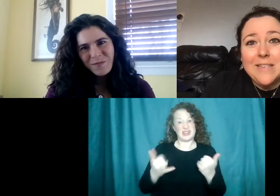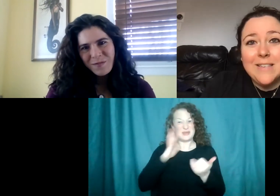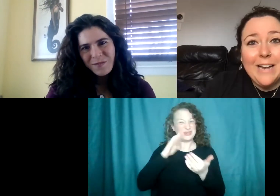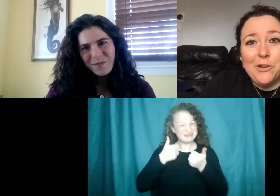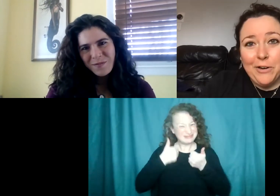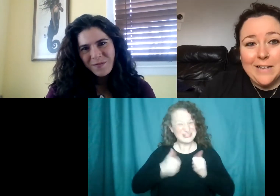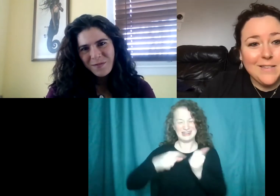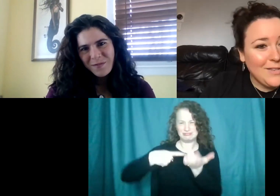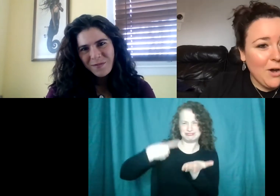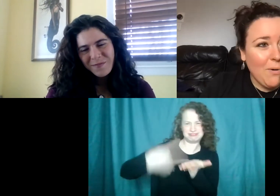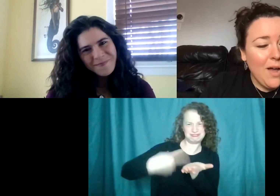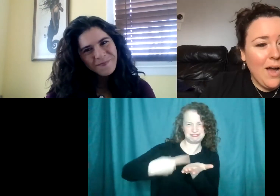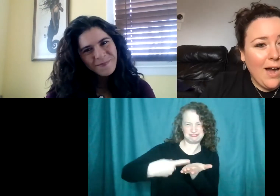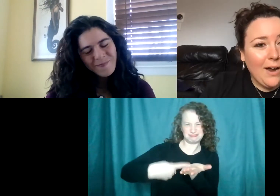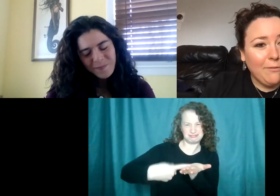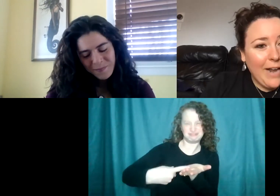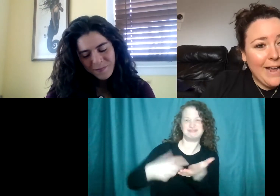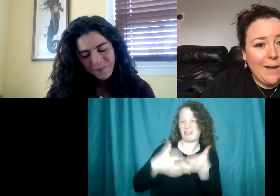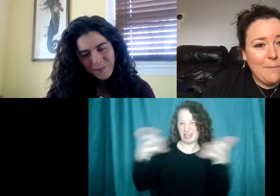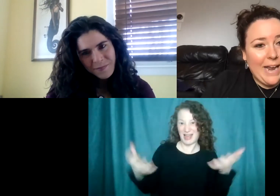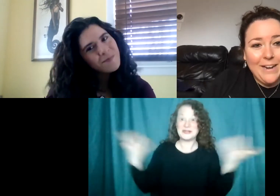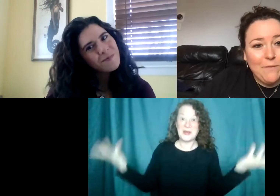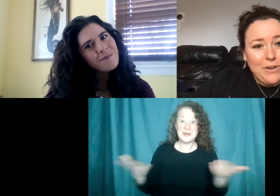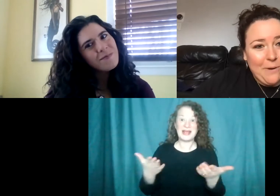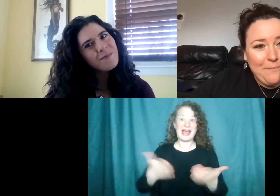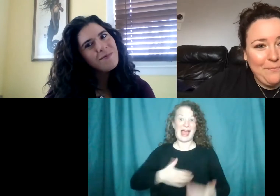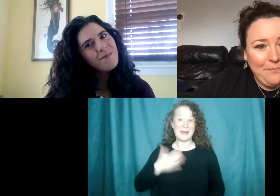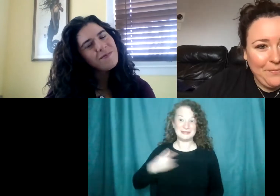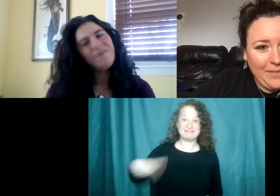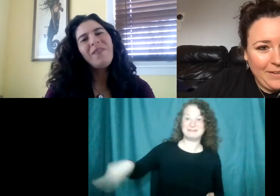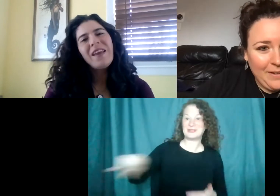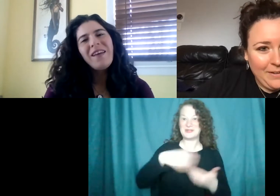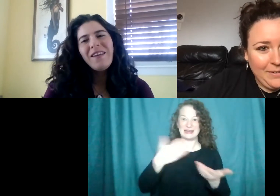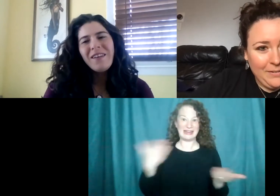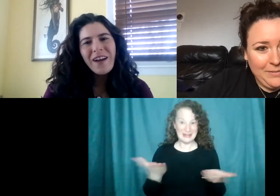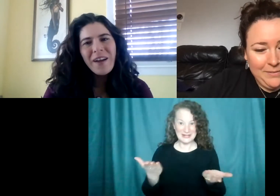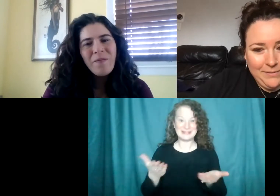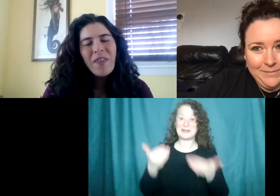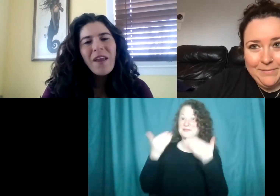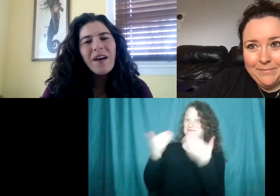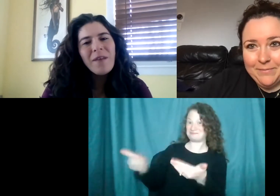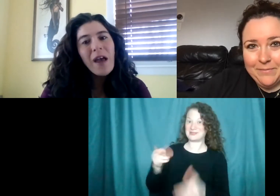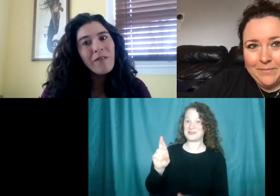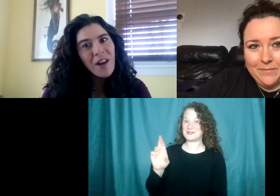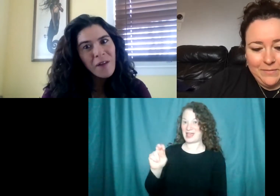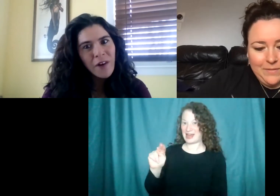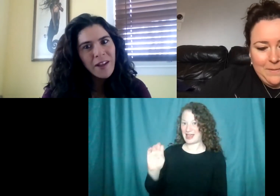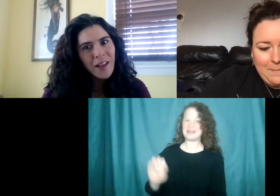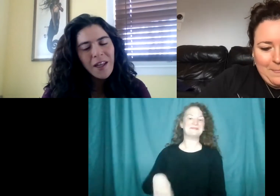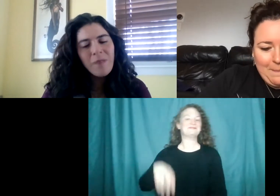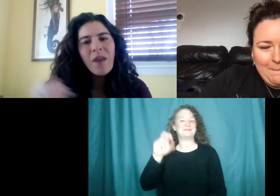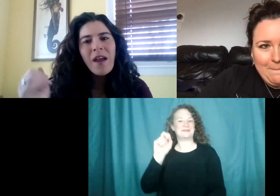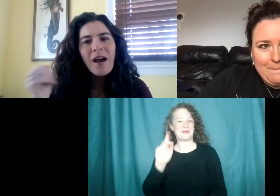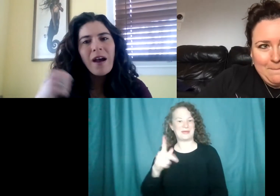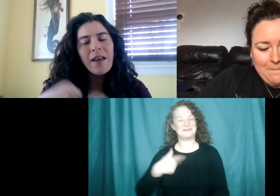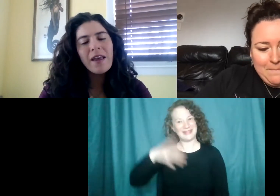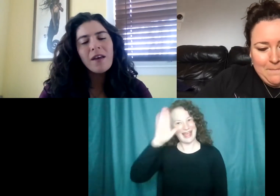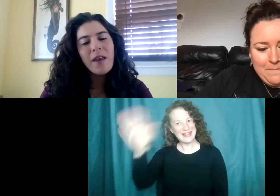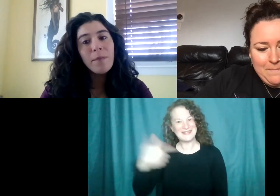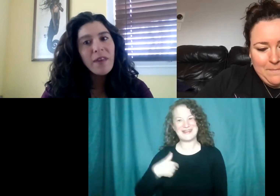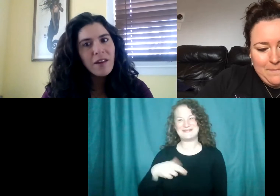here with us getting curious. So Renee, I'm going to hand it over to you. All right. I'm Rene Francolini.